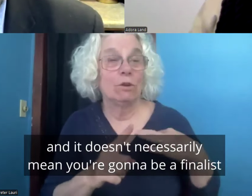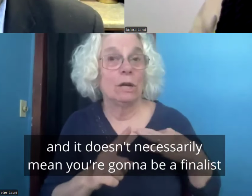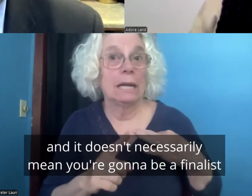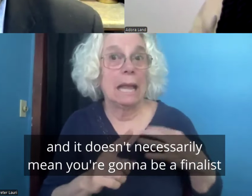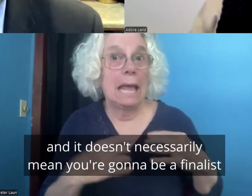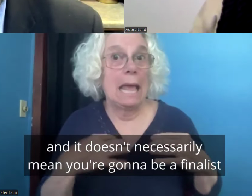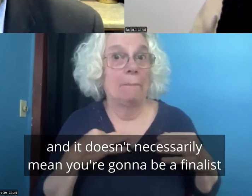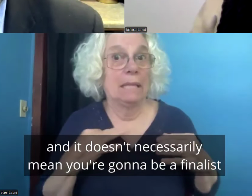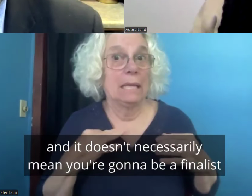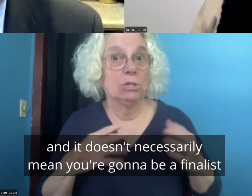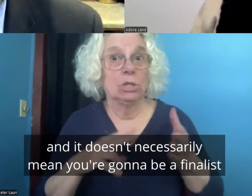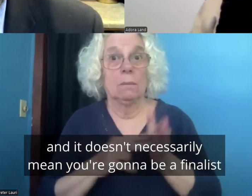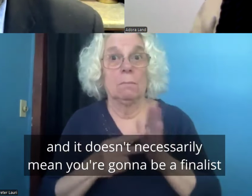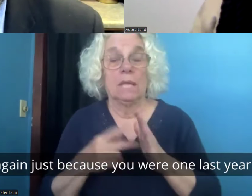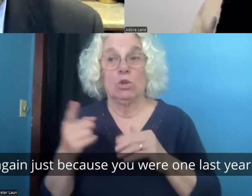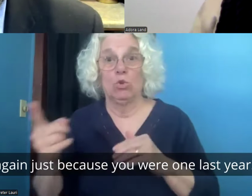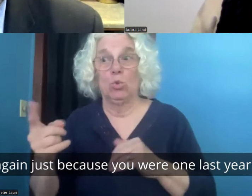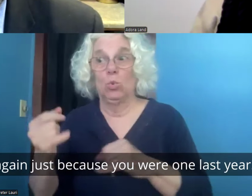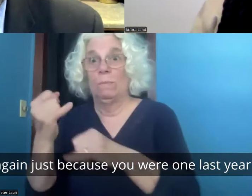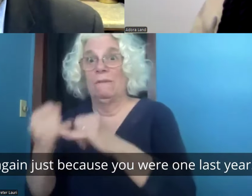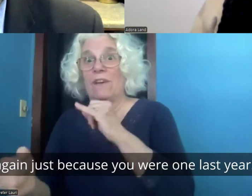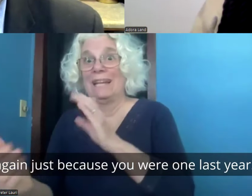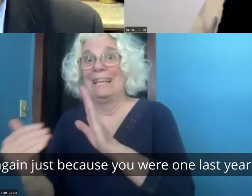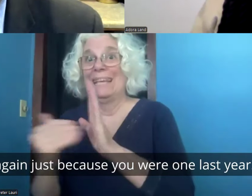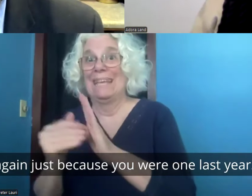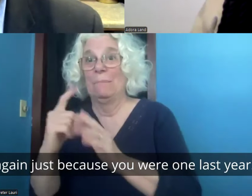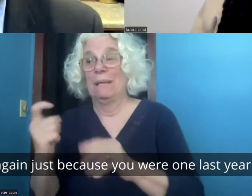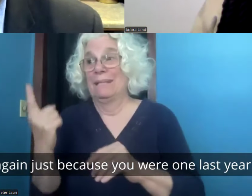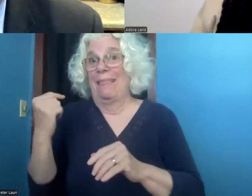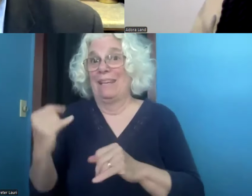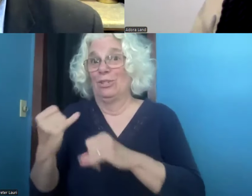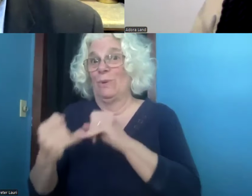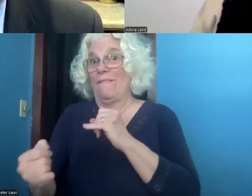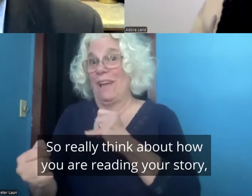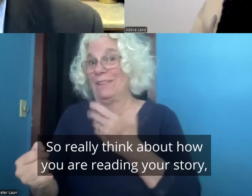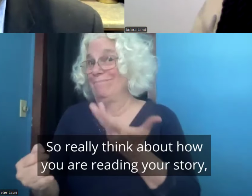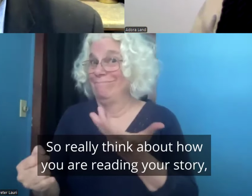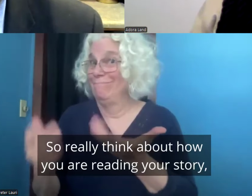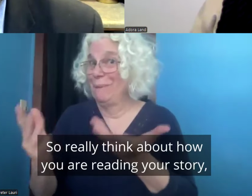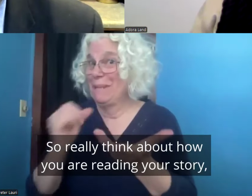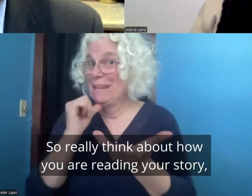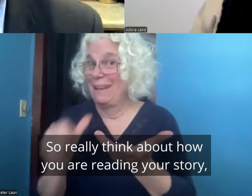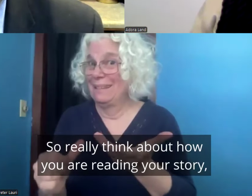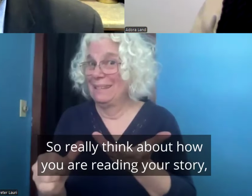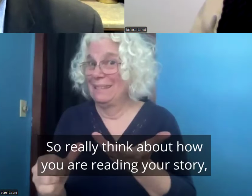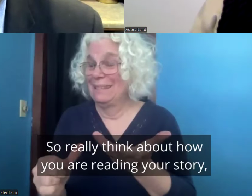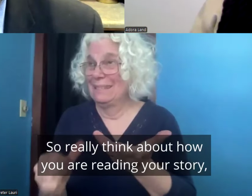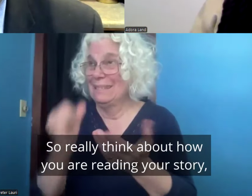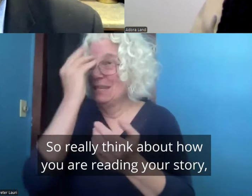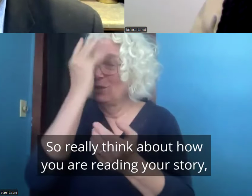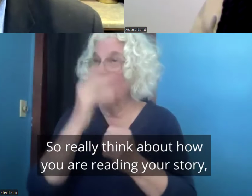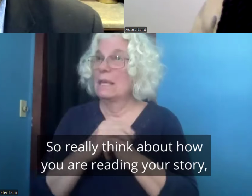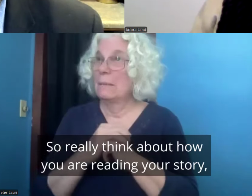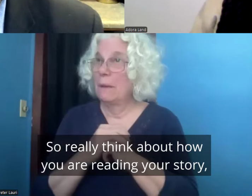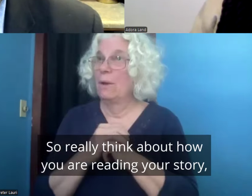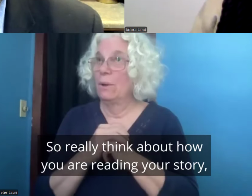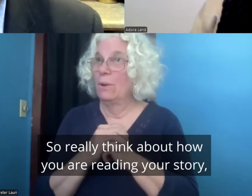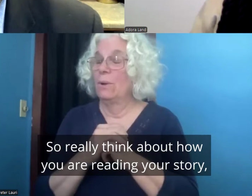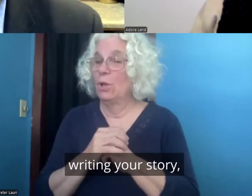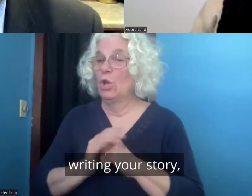doesn't necessarily mean you're going to be a finalist again just because you were one last year. So really think about how you are reading